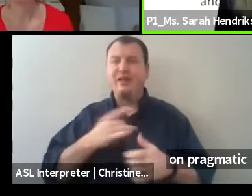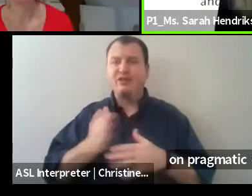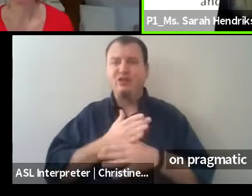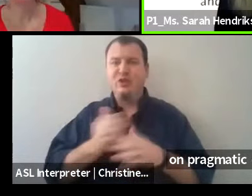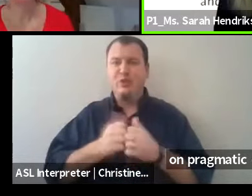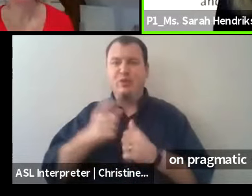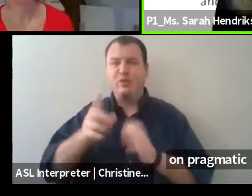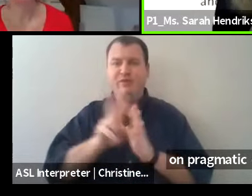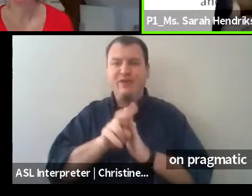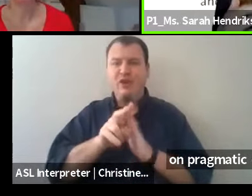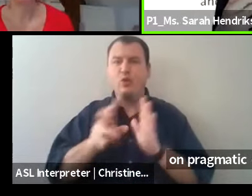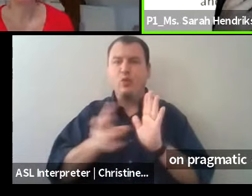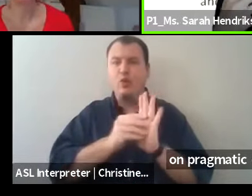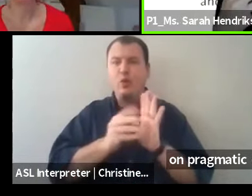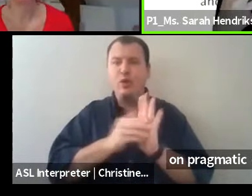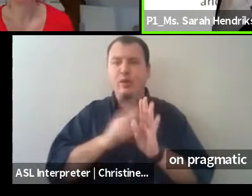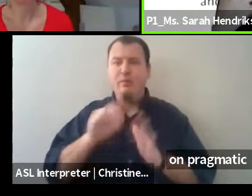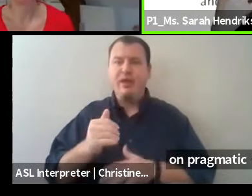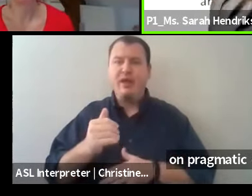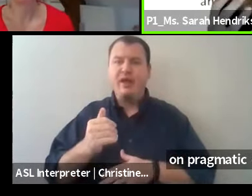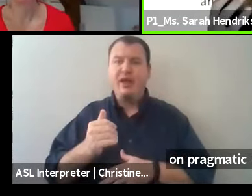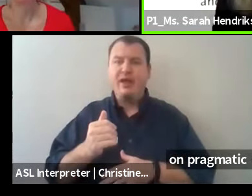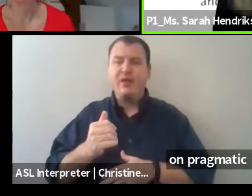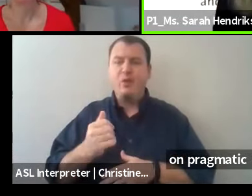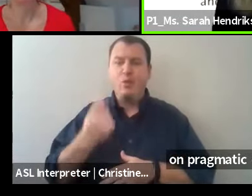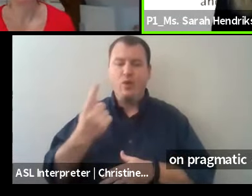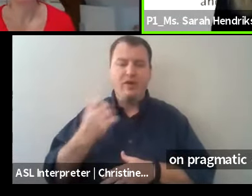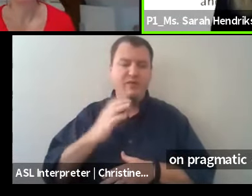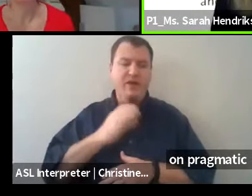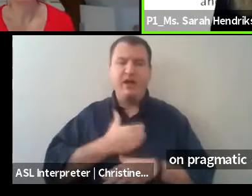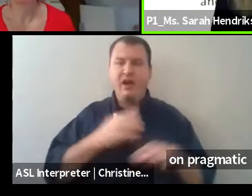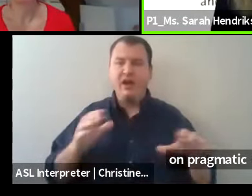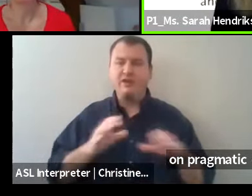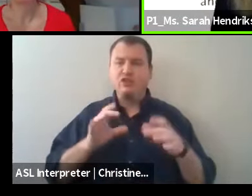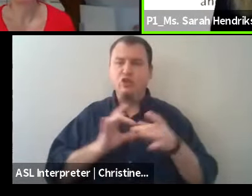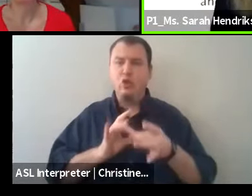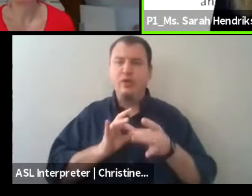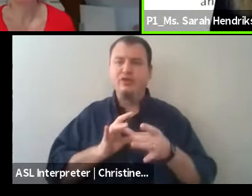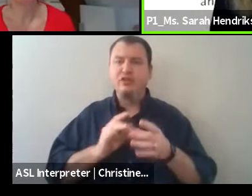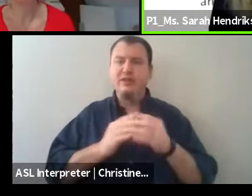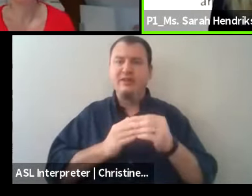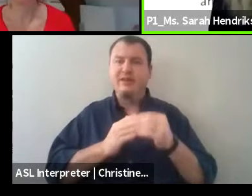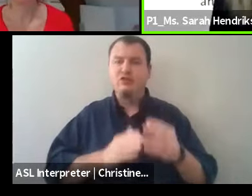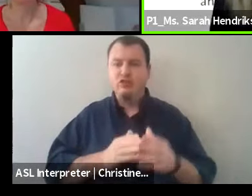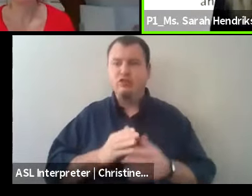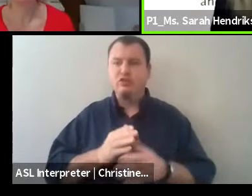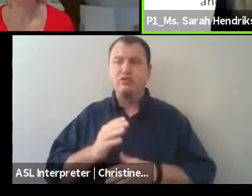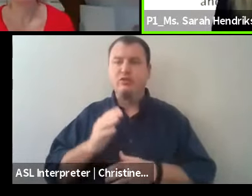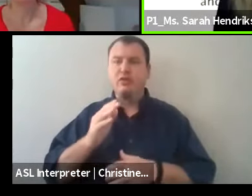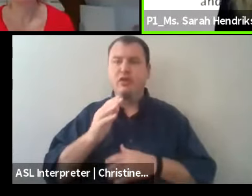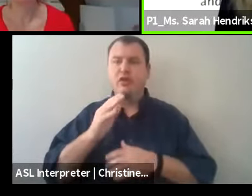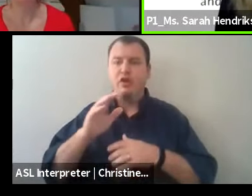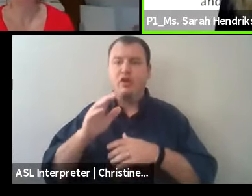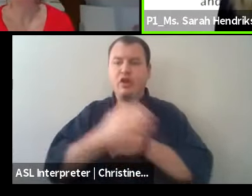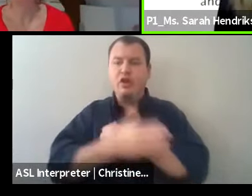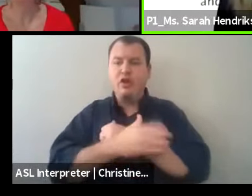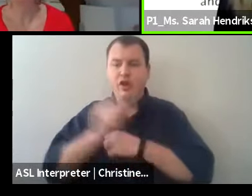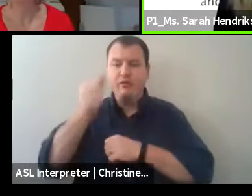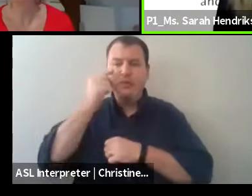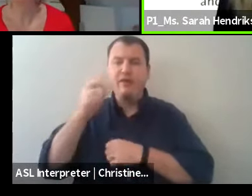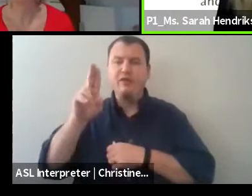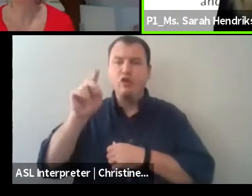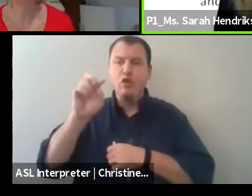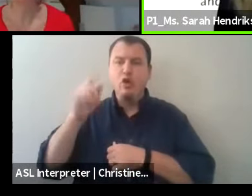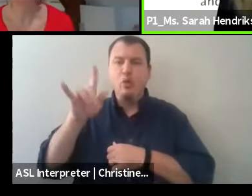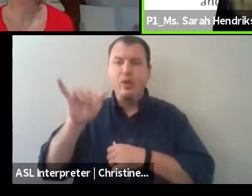video recorded by one of our Action Coalition leaders, the government of Uruguay, and some of the